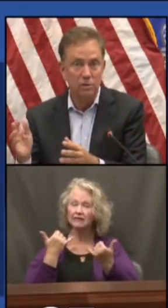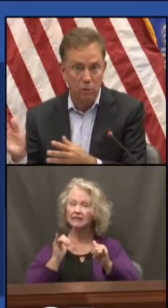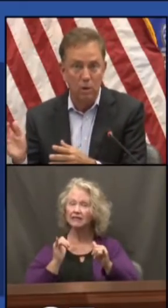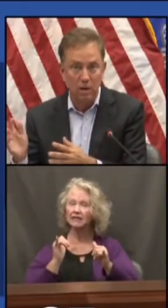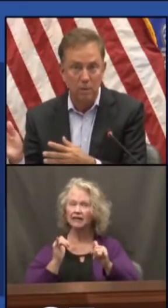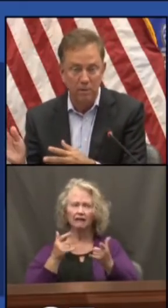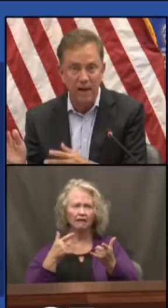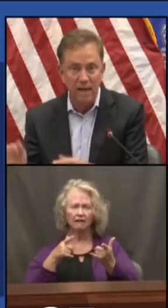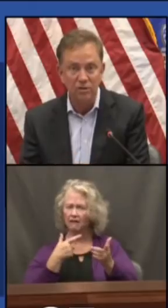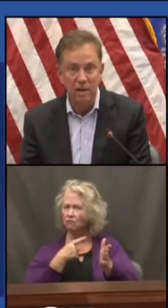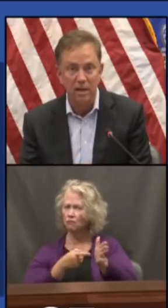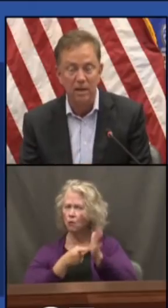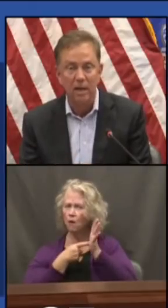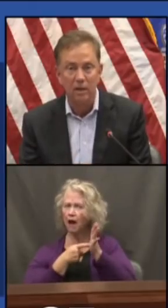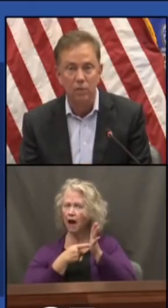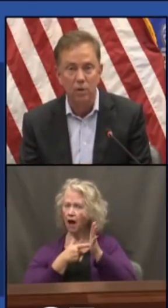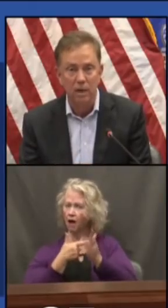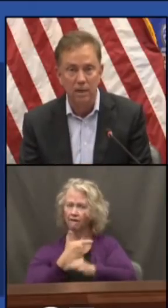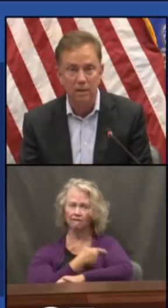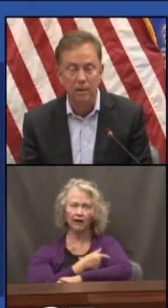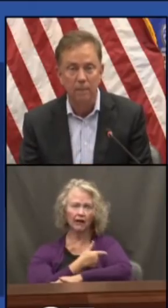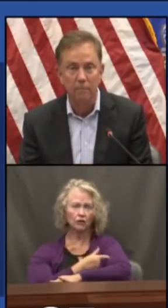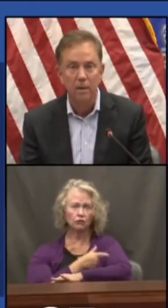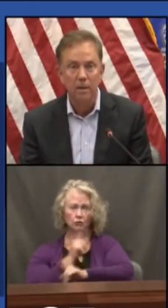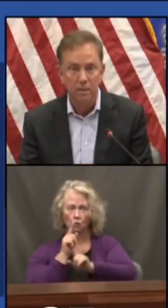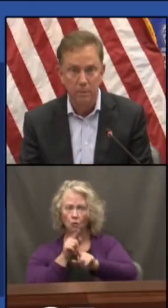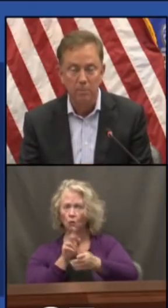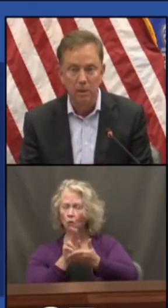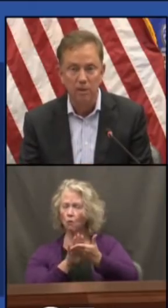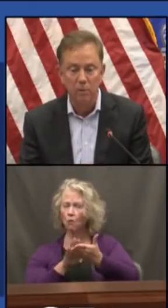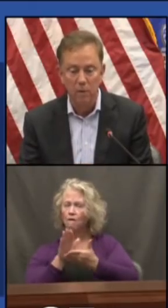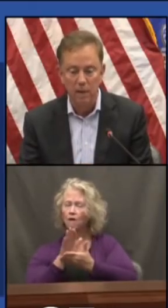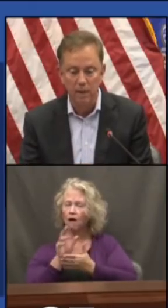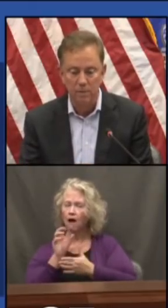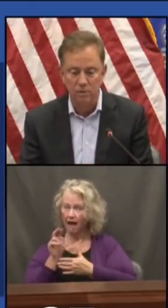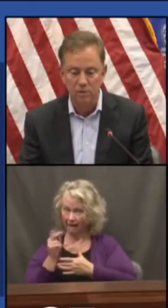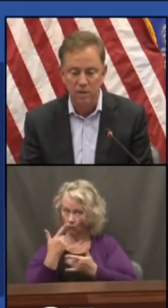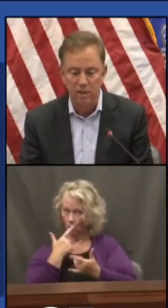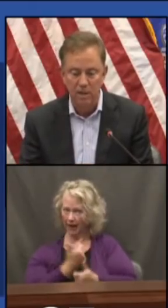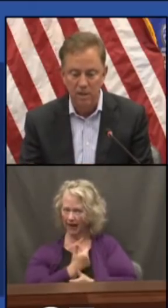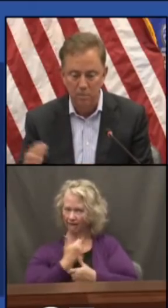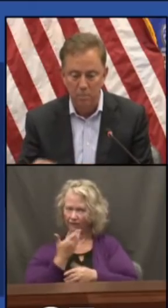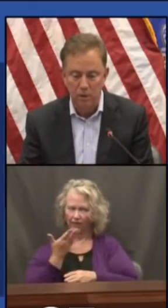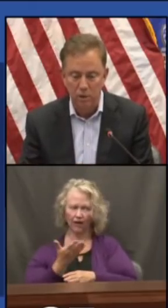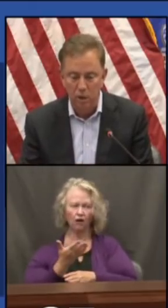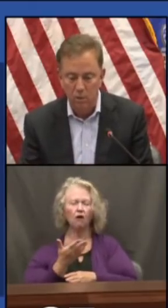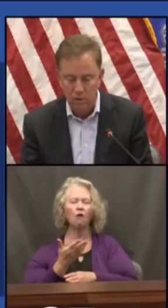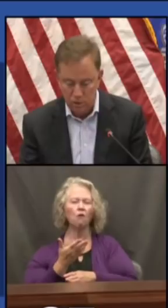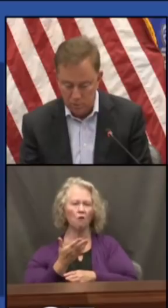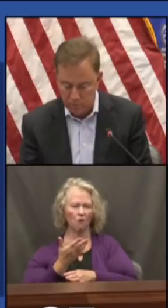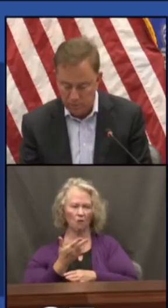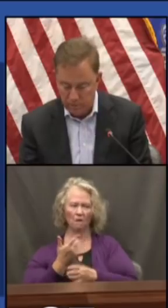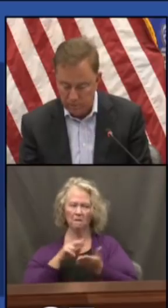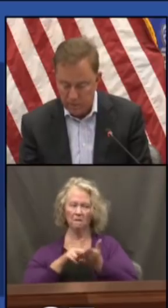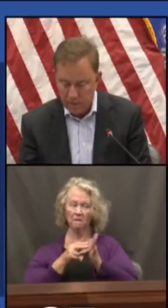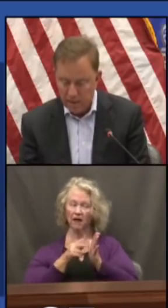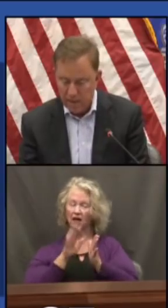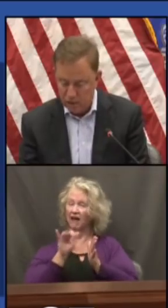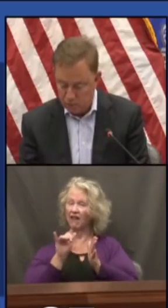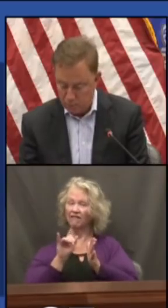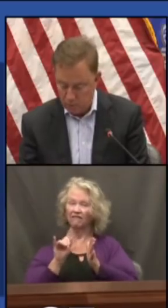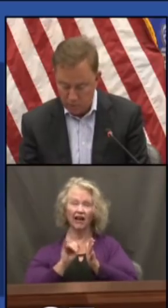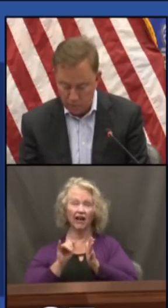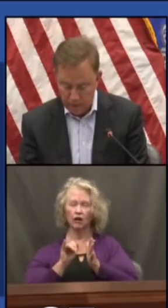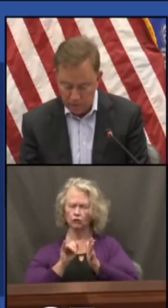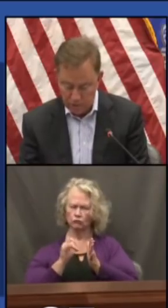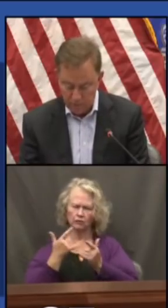the kids required to be vaccinated at UConn to be able to live on campus. You see that they are much lower in terms of